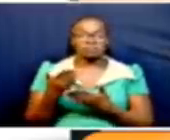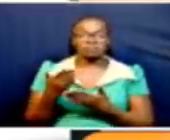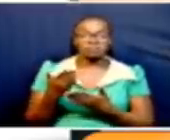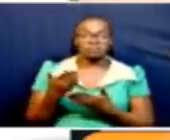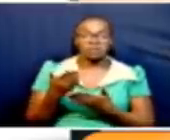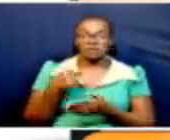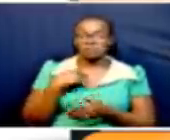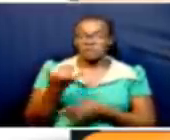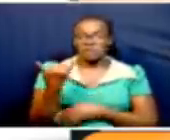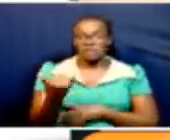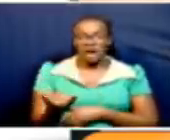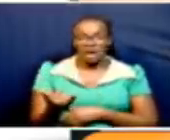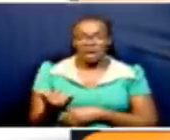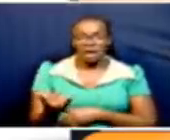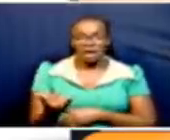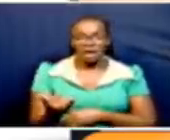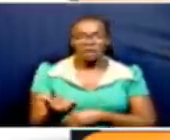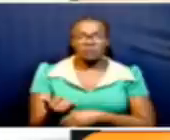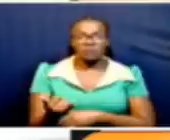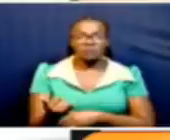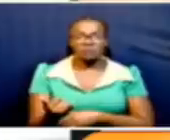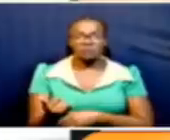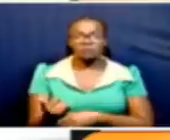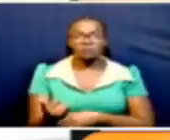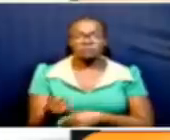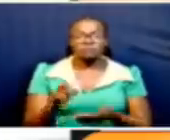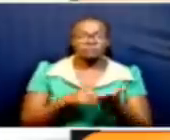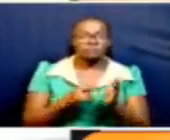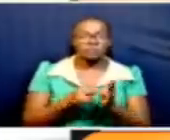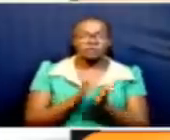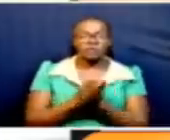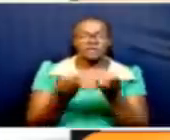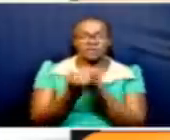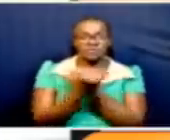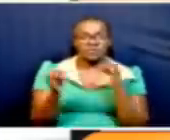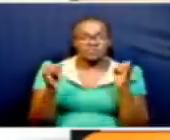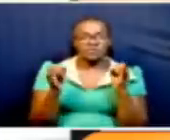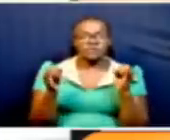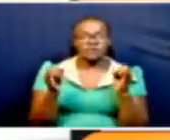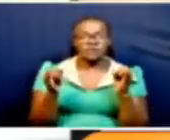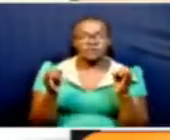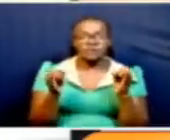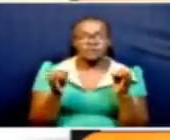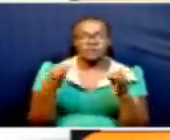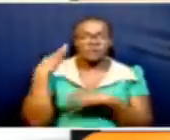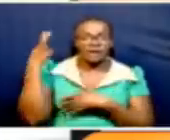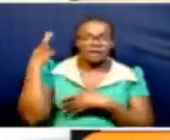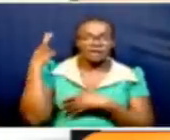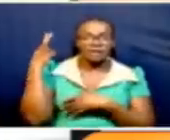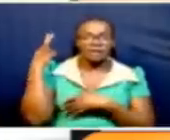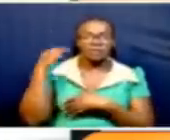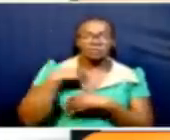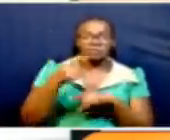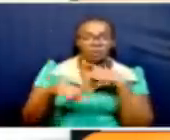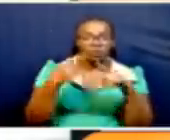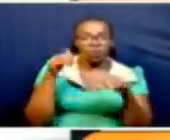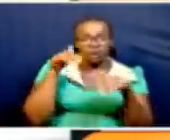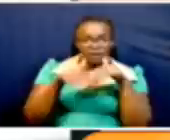being a young person against all odds, with an independent, being an independent candidate, I won the